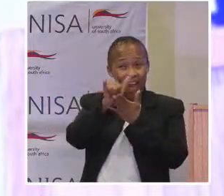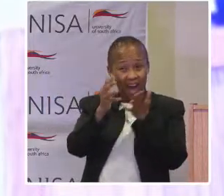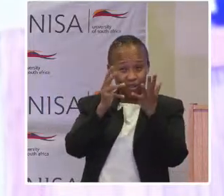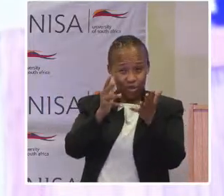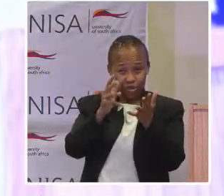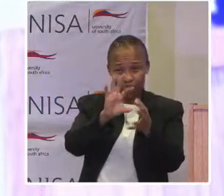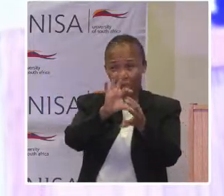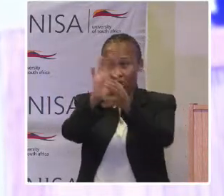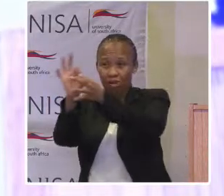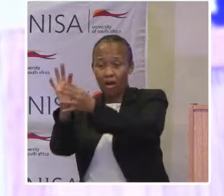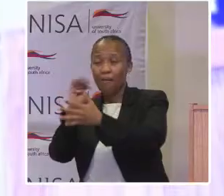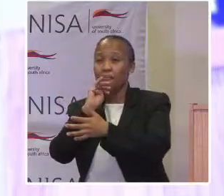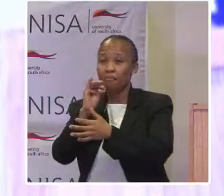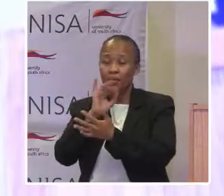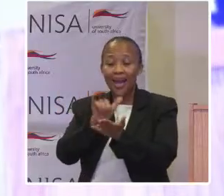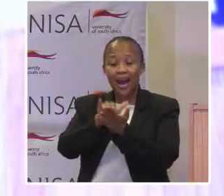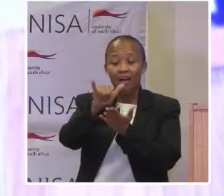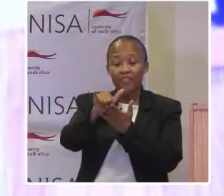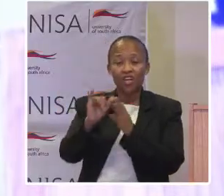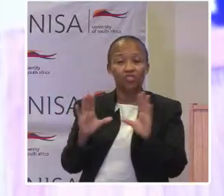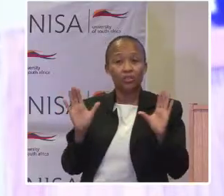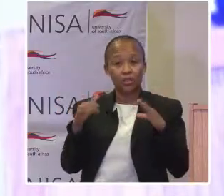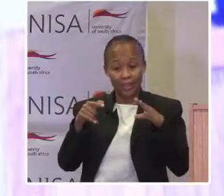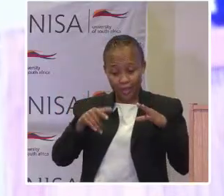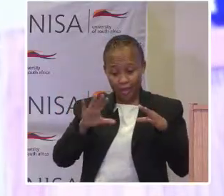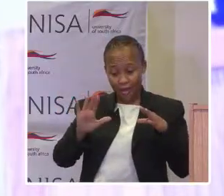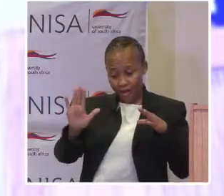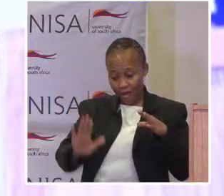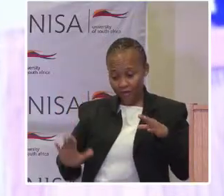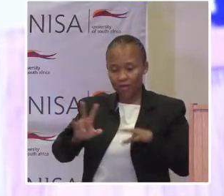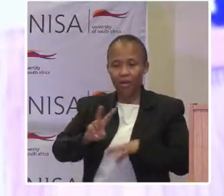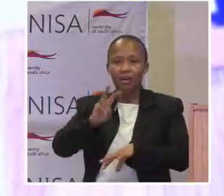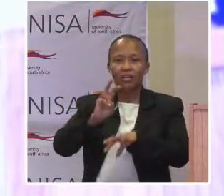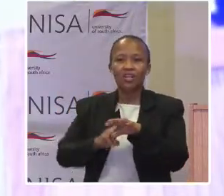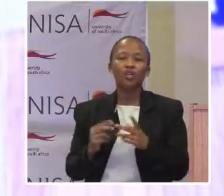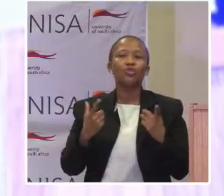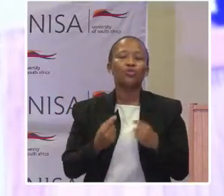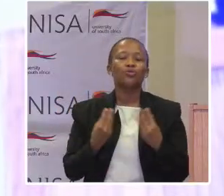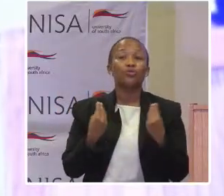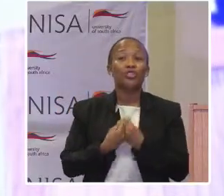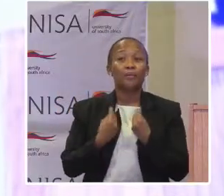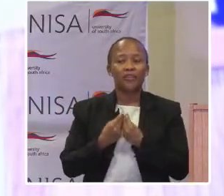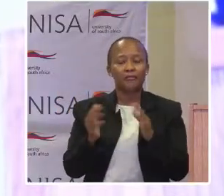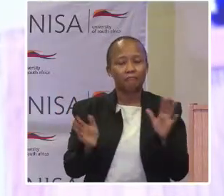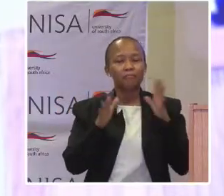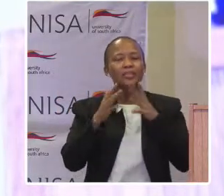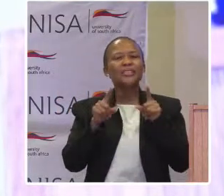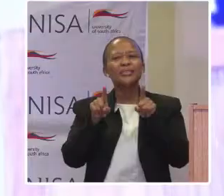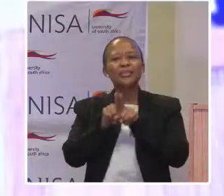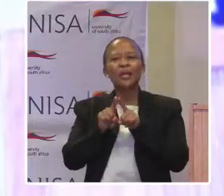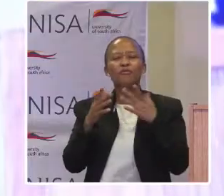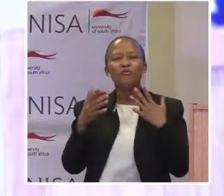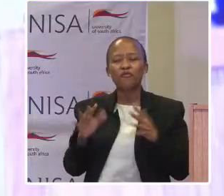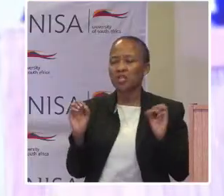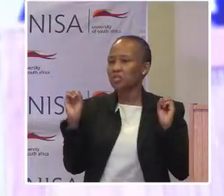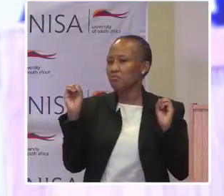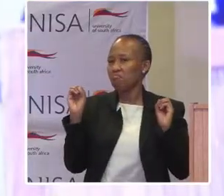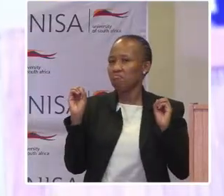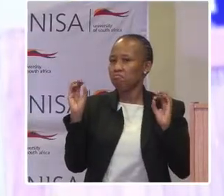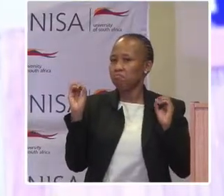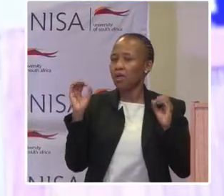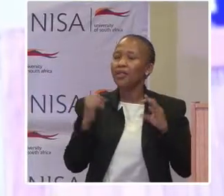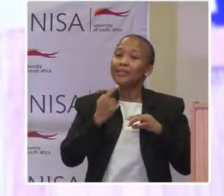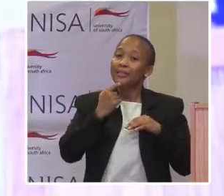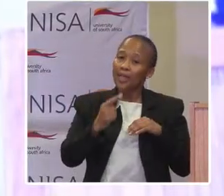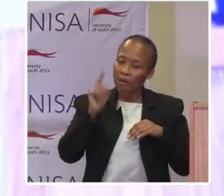our aviation sector in Africa. You also told us how to ensure that government is involved